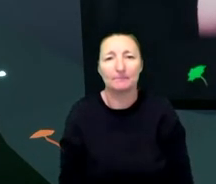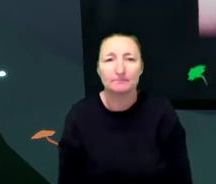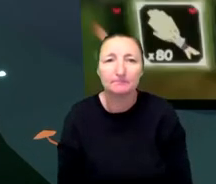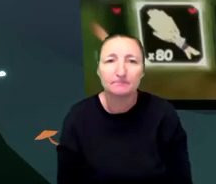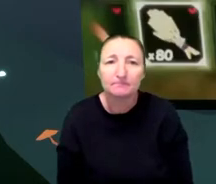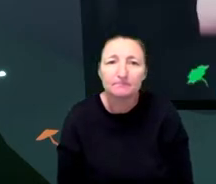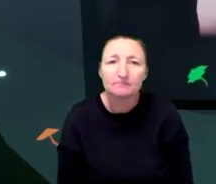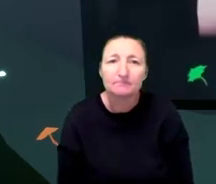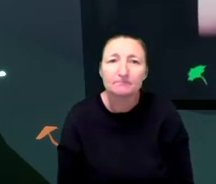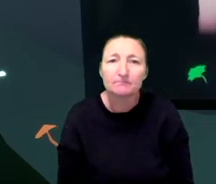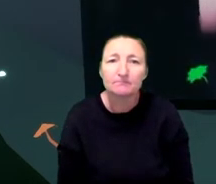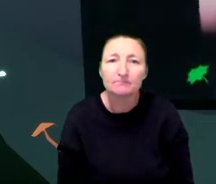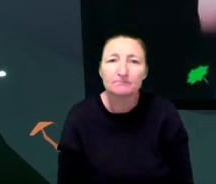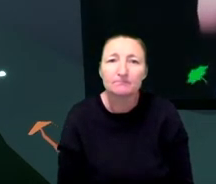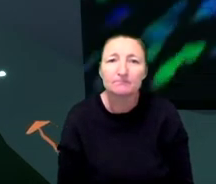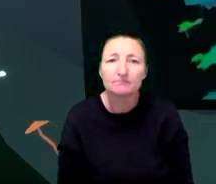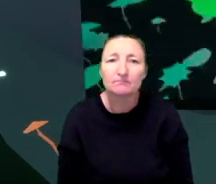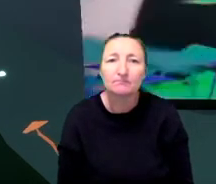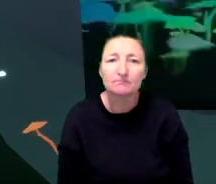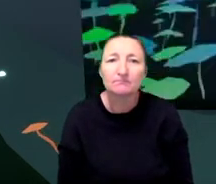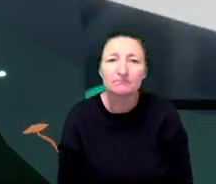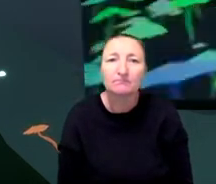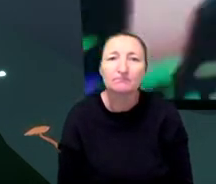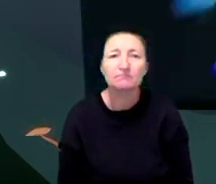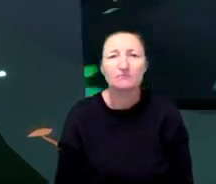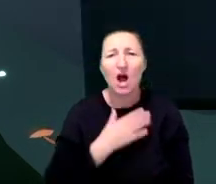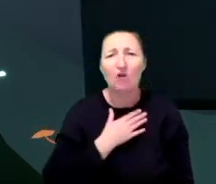Yep. I really like that other librarian model.